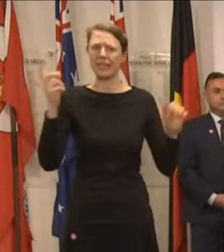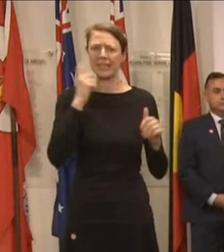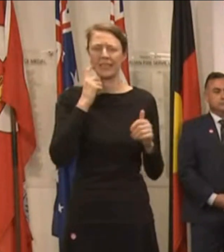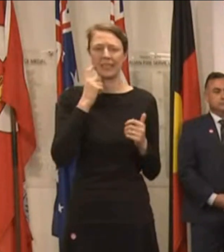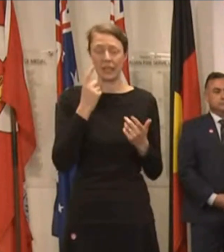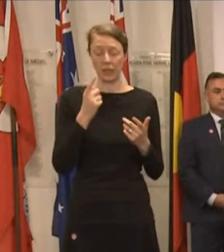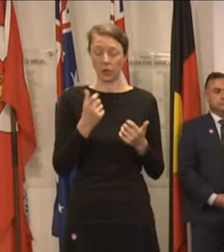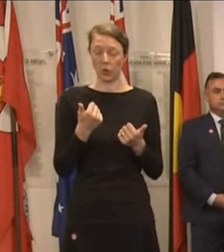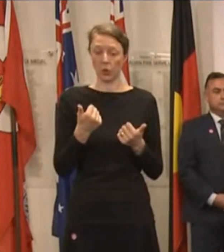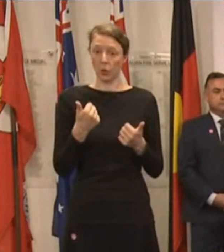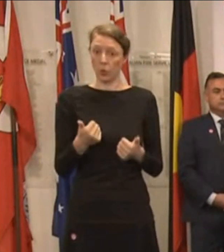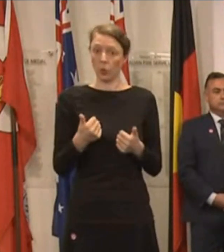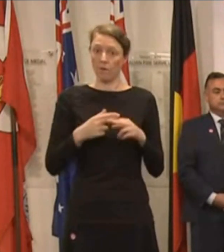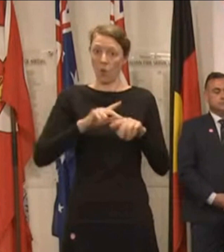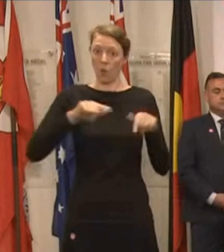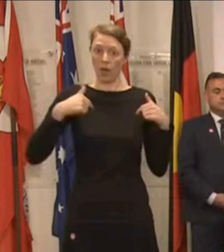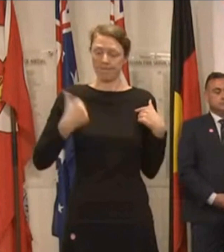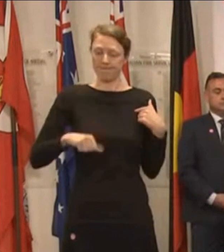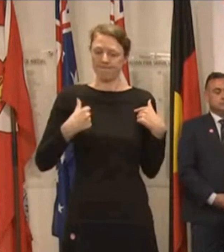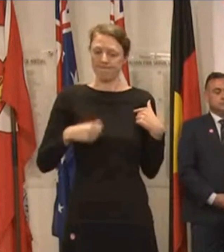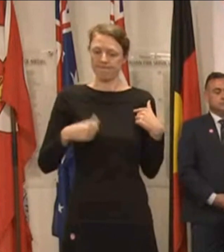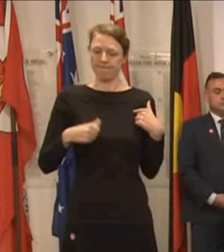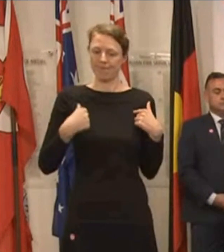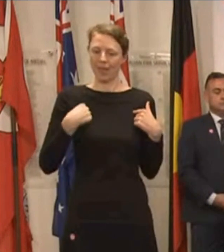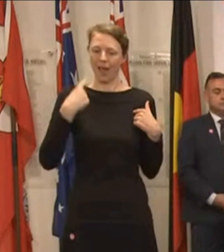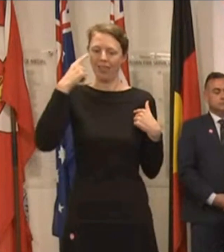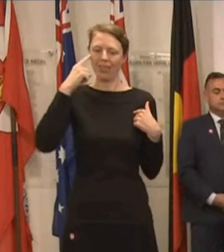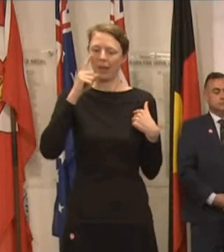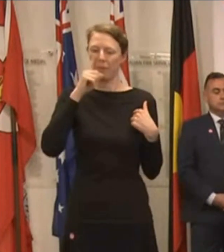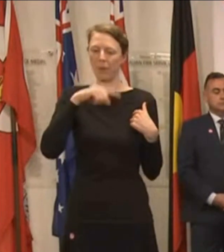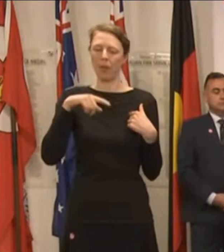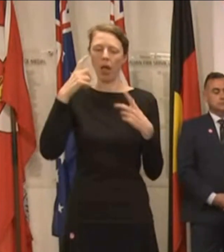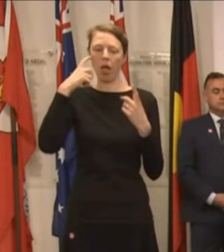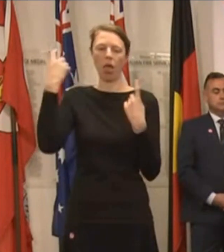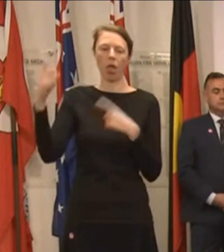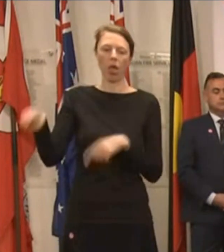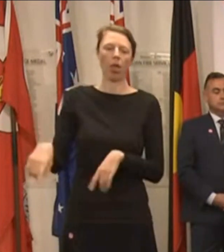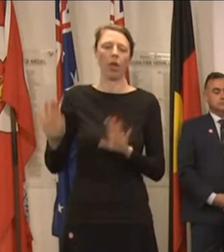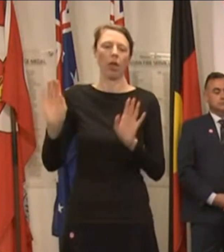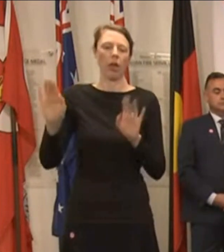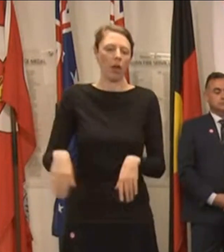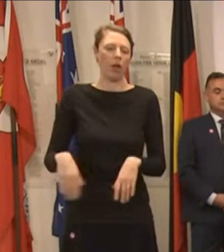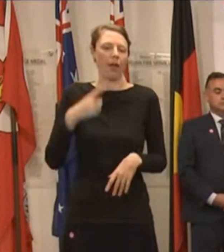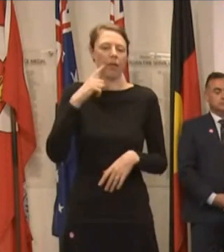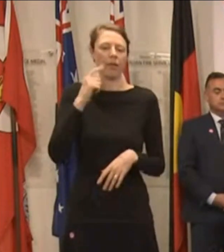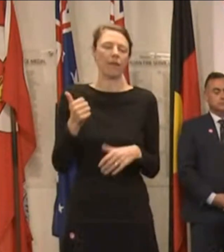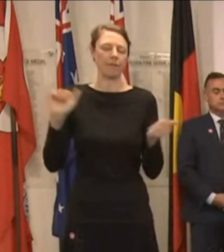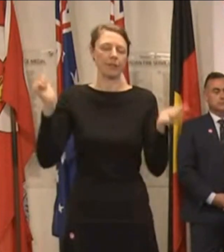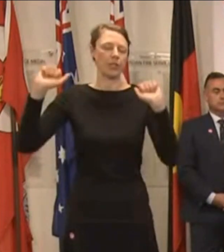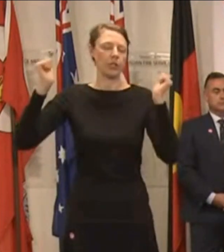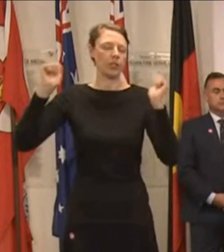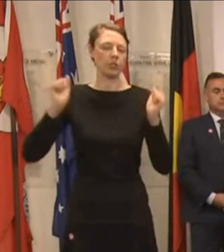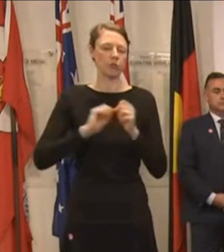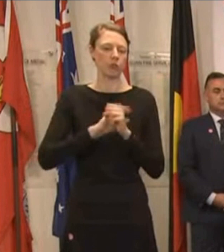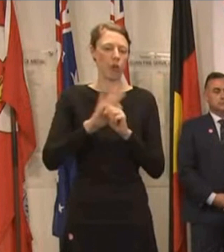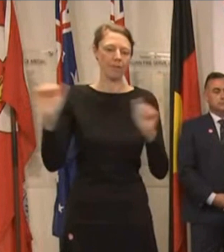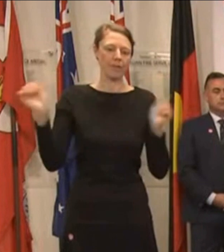have to reduce the risk of those activities which we know more quickly spread the virus. Have